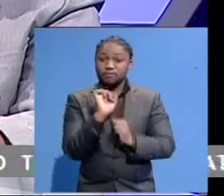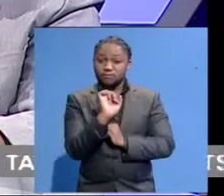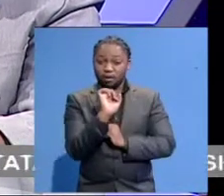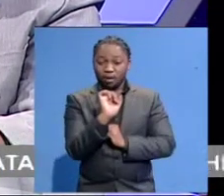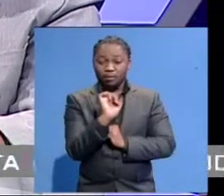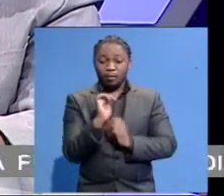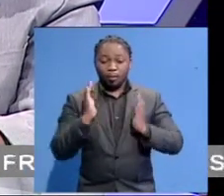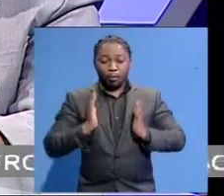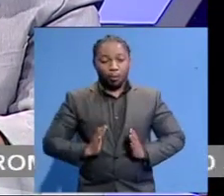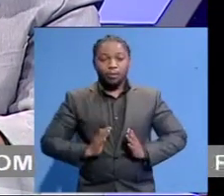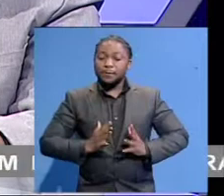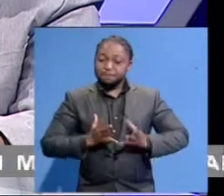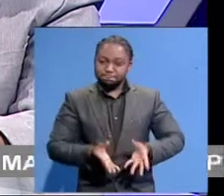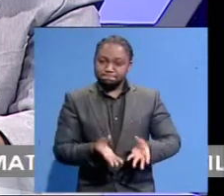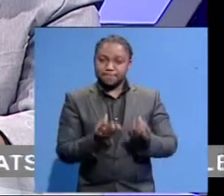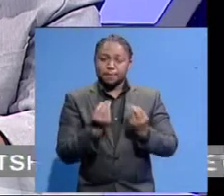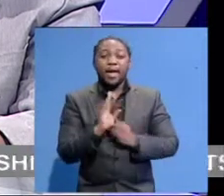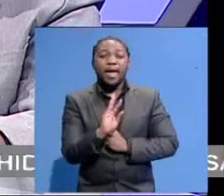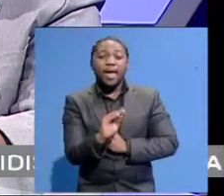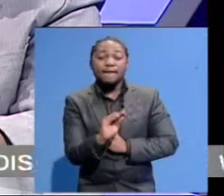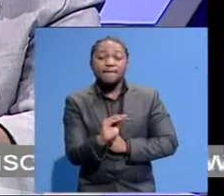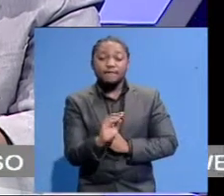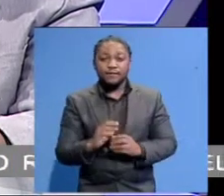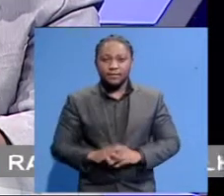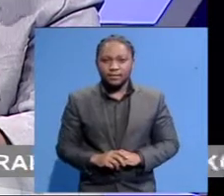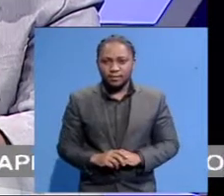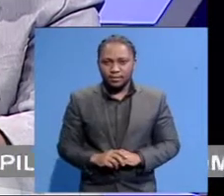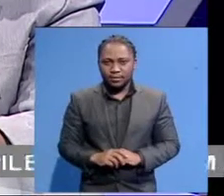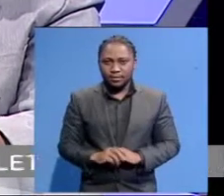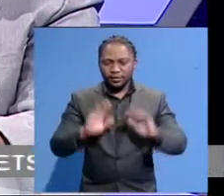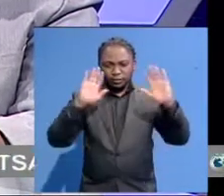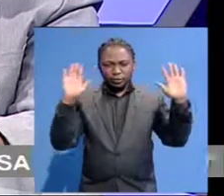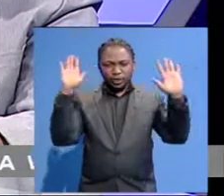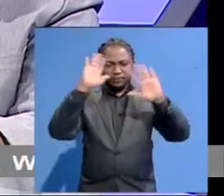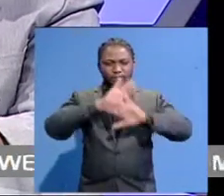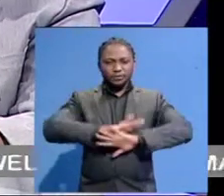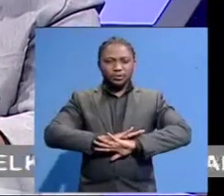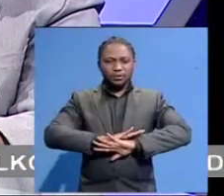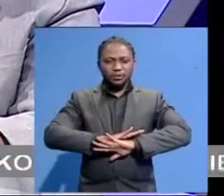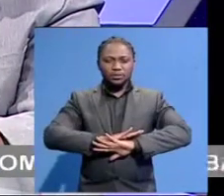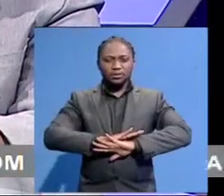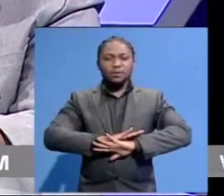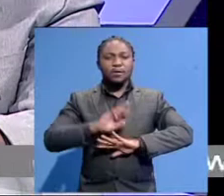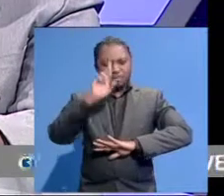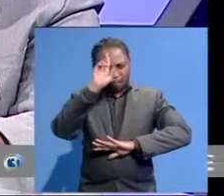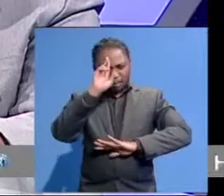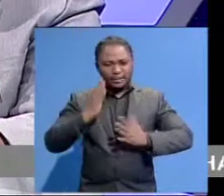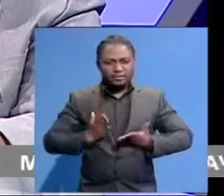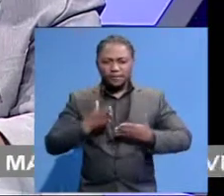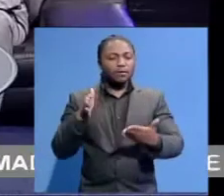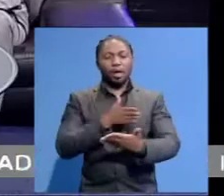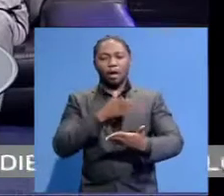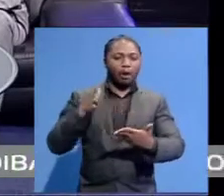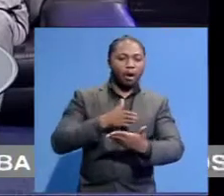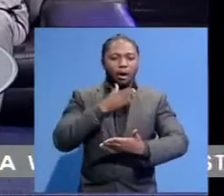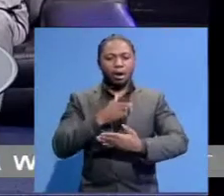them, and there will be the Mlindelo this evening, which is the night vigil.